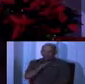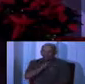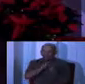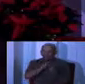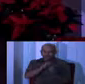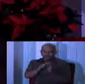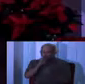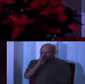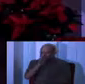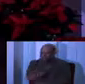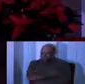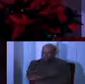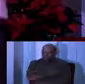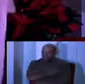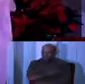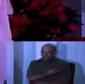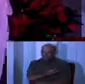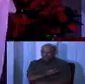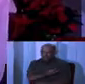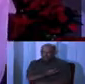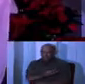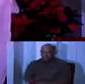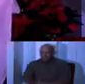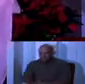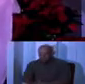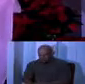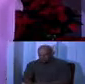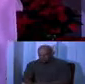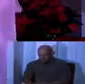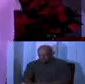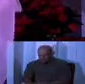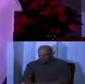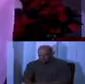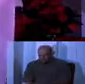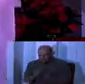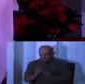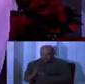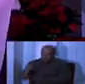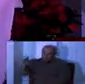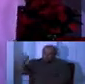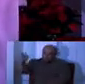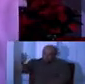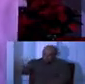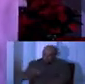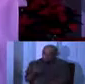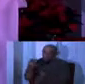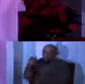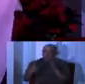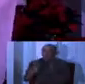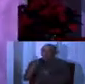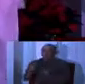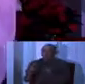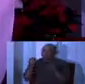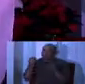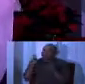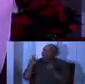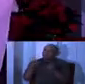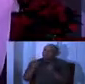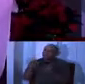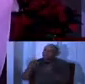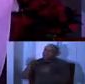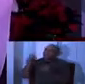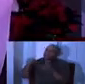away, but welcomed in as you welcomed the many, many years